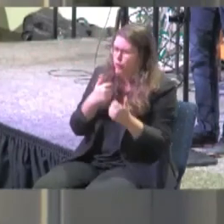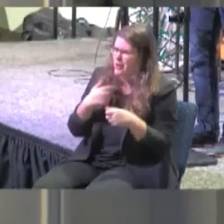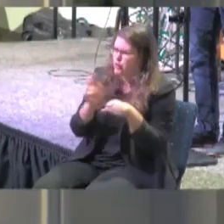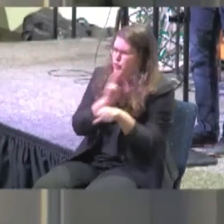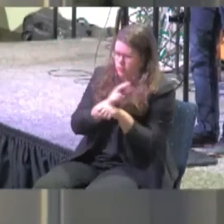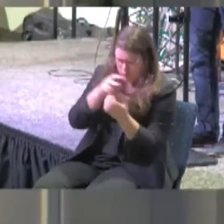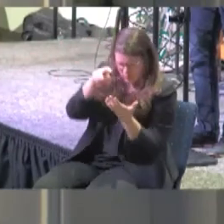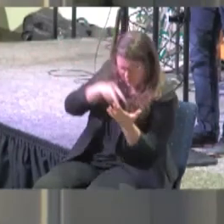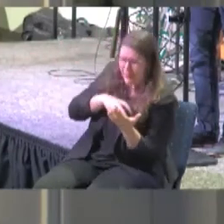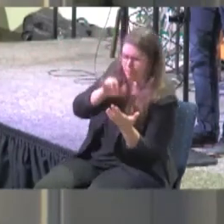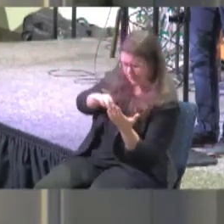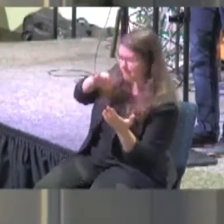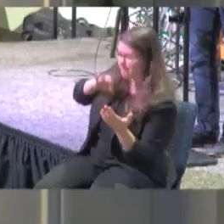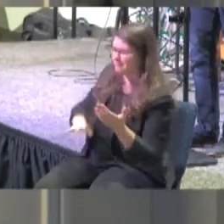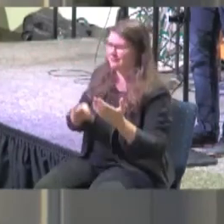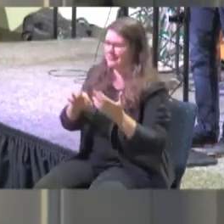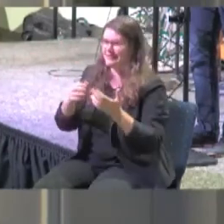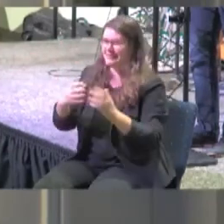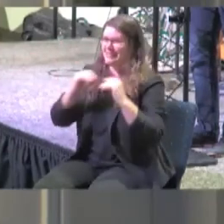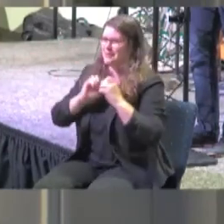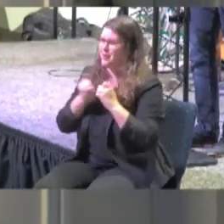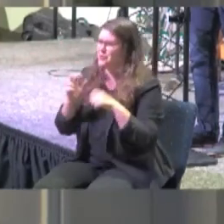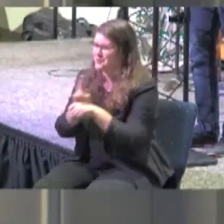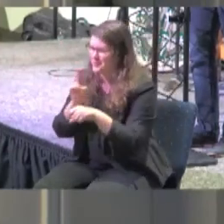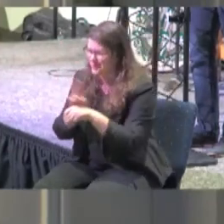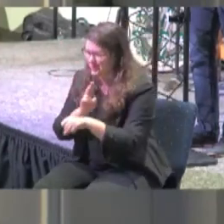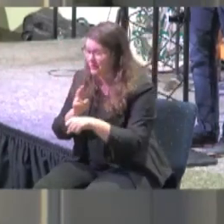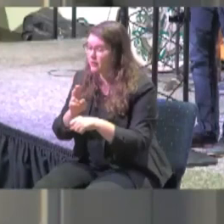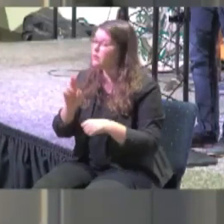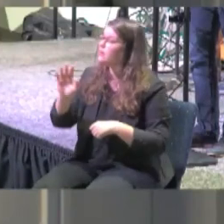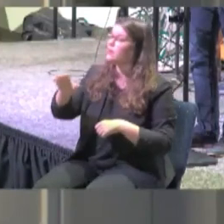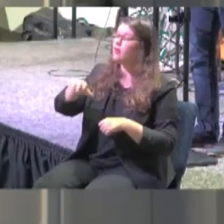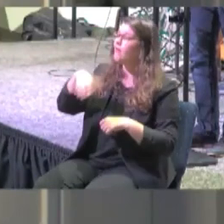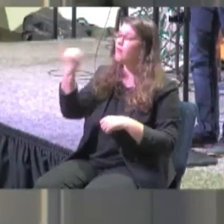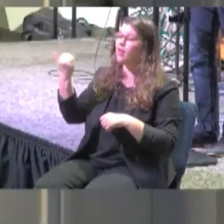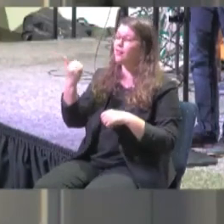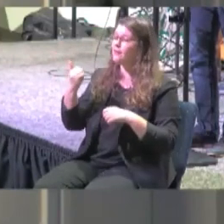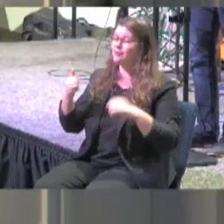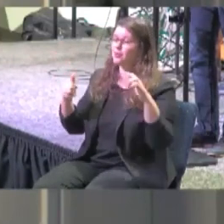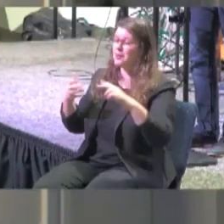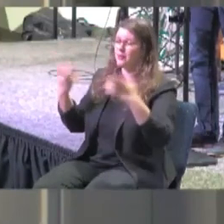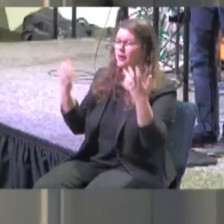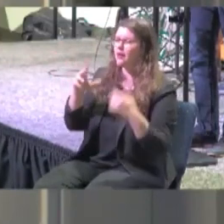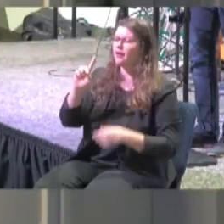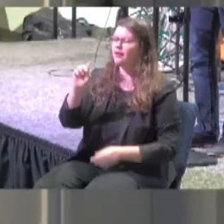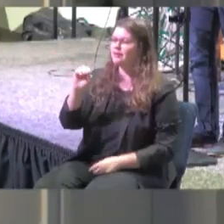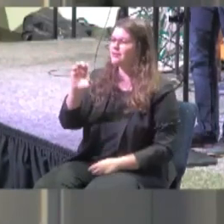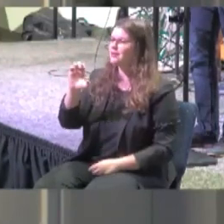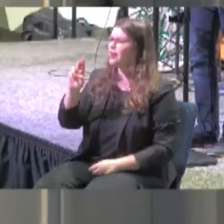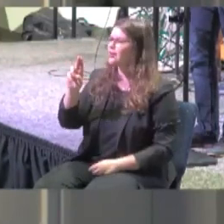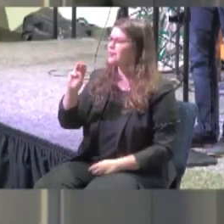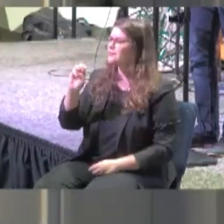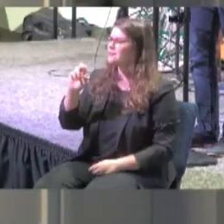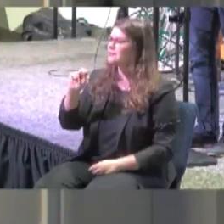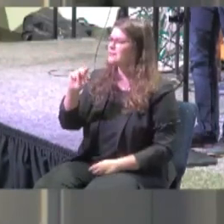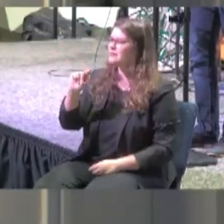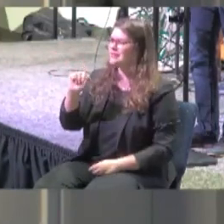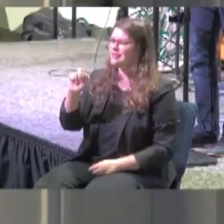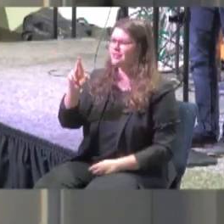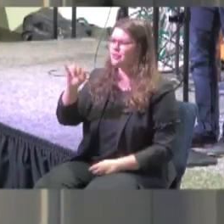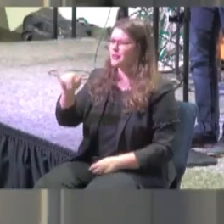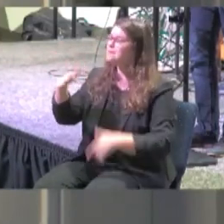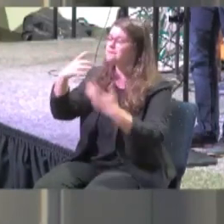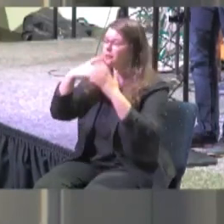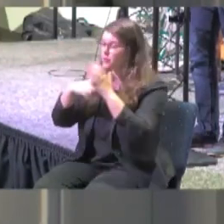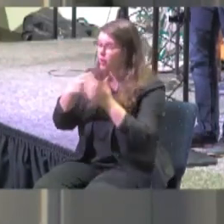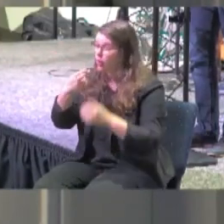translation, which may very nicely give you a very formal translation of Homer, which you're not really expected to do